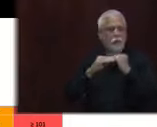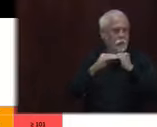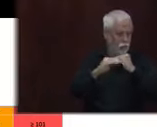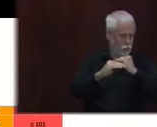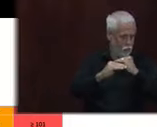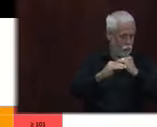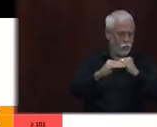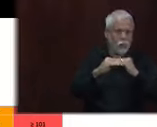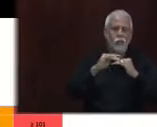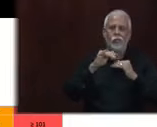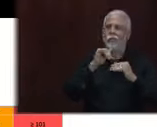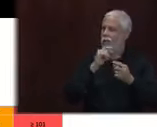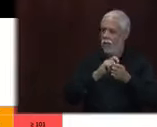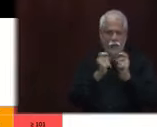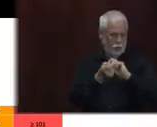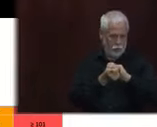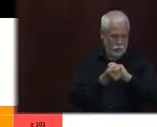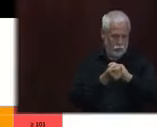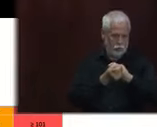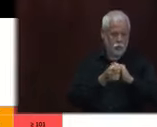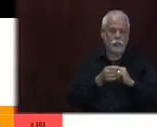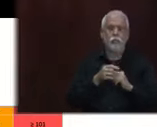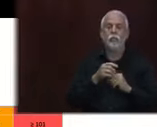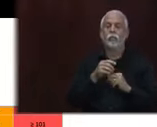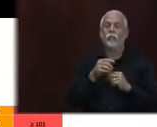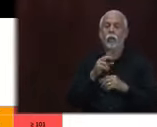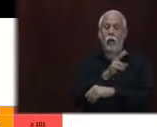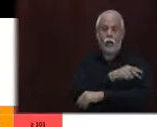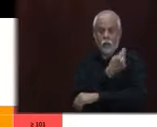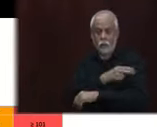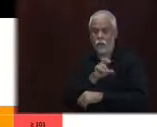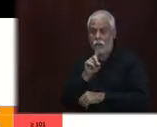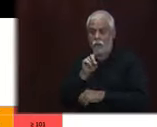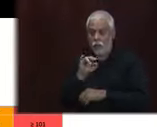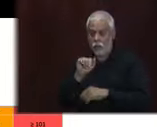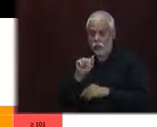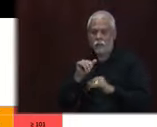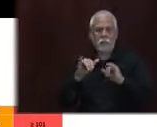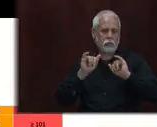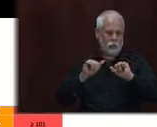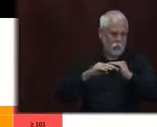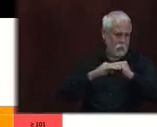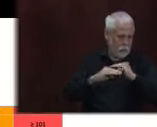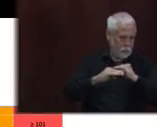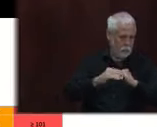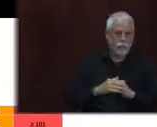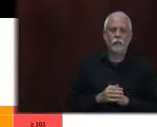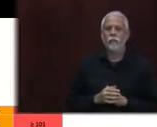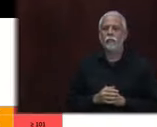stable. That did not change, and our hospital data remains stable.